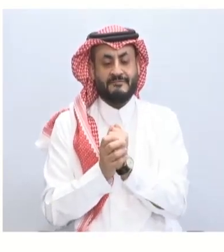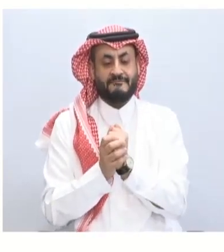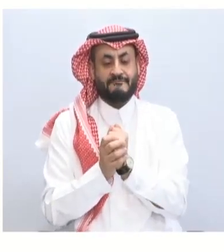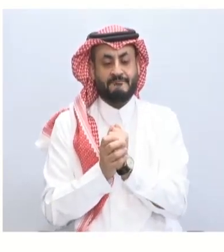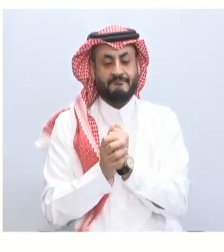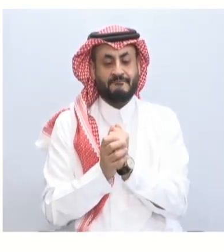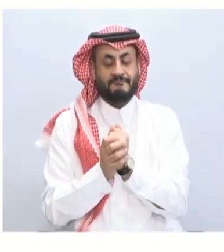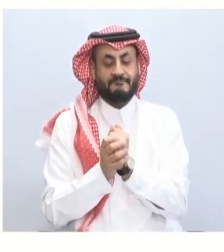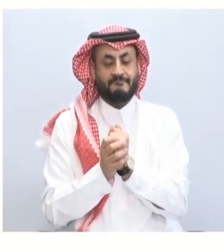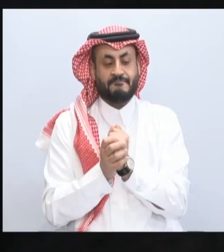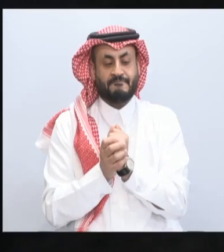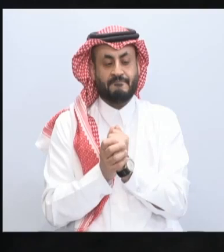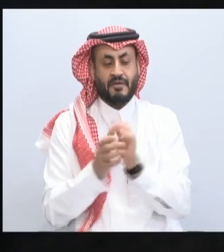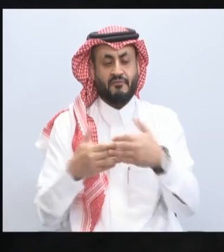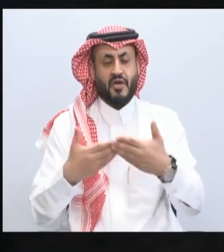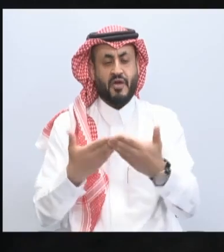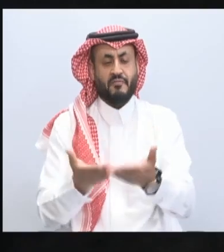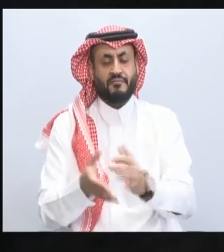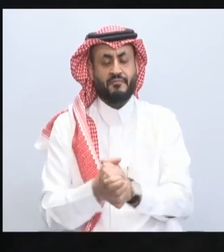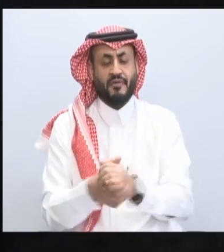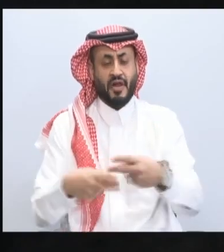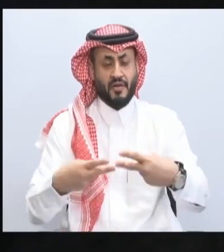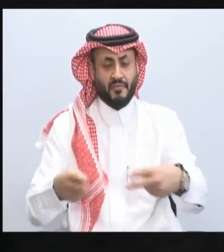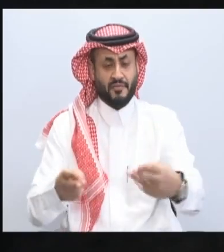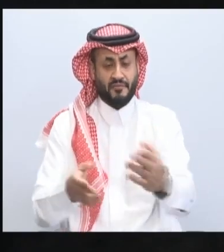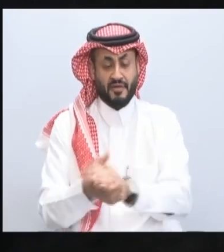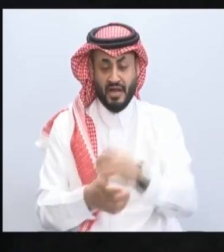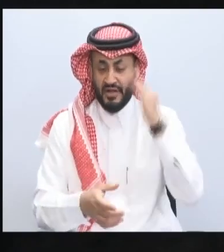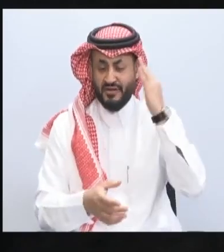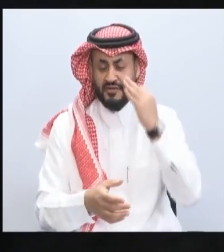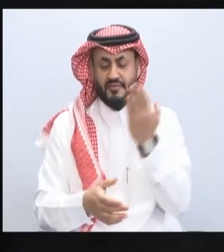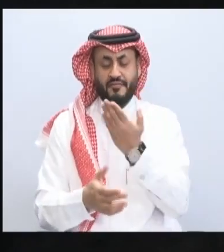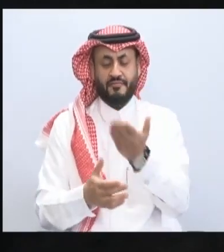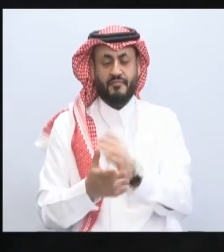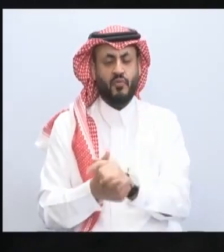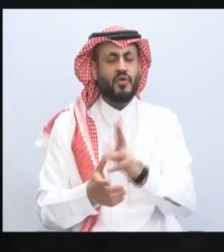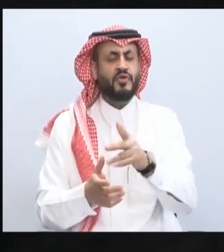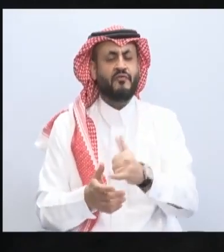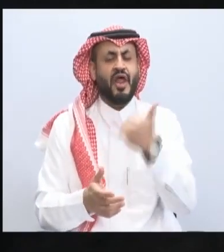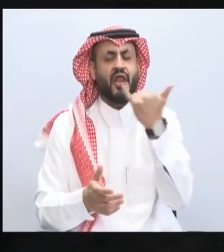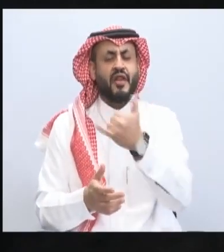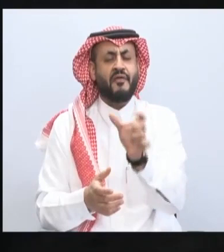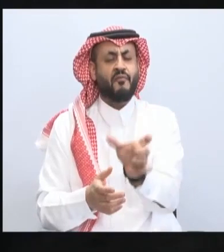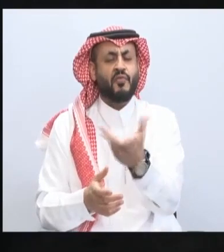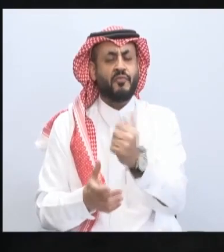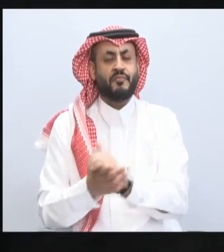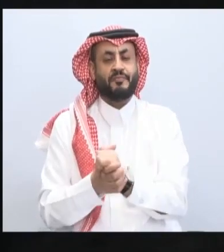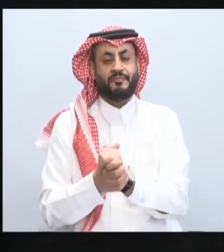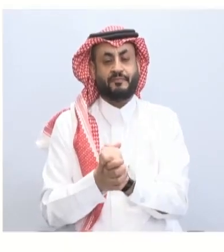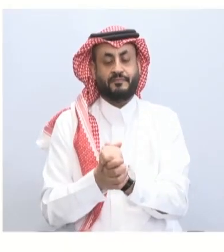We have here a main introduction. I want you to listen, and we're going to see what is the most important part that we have here.